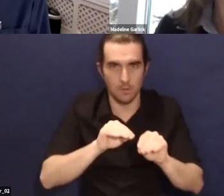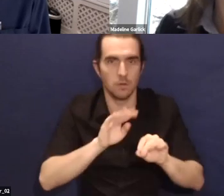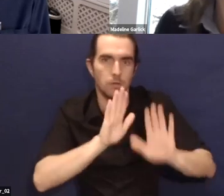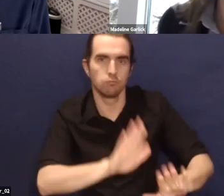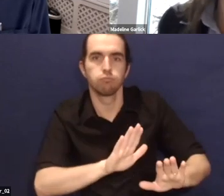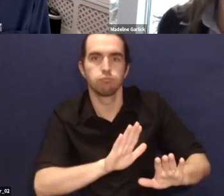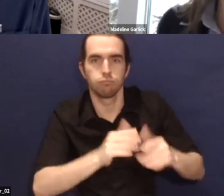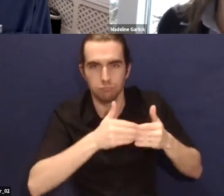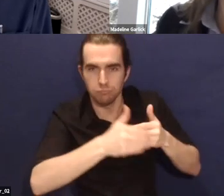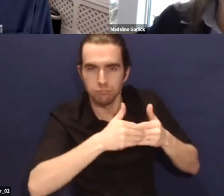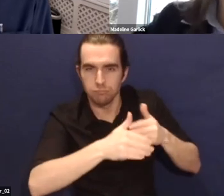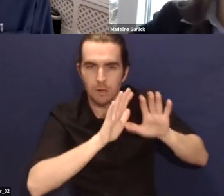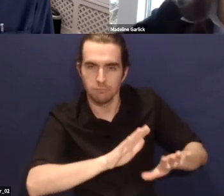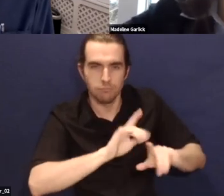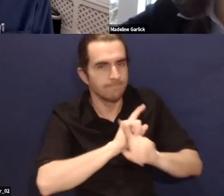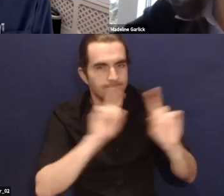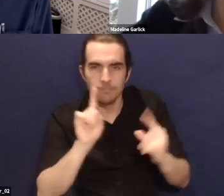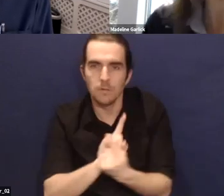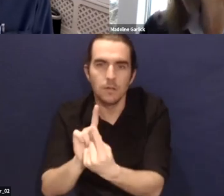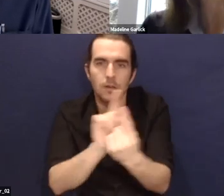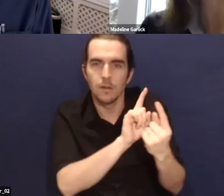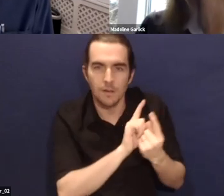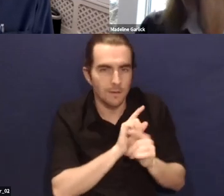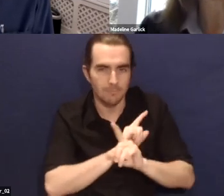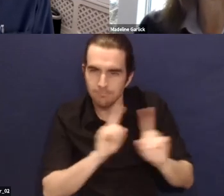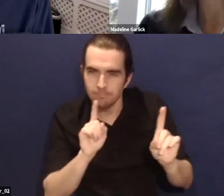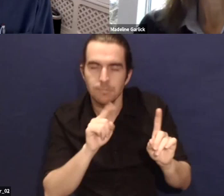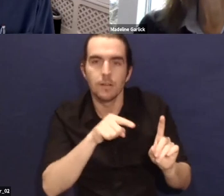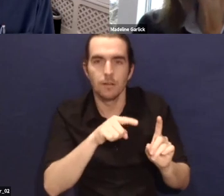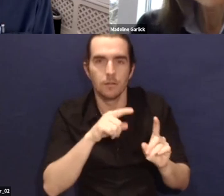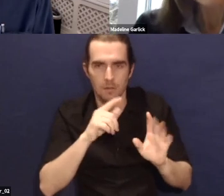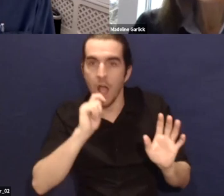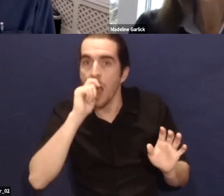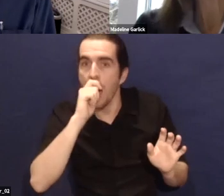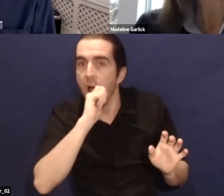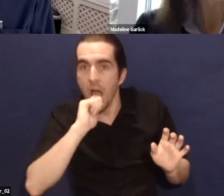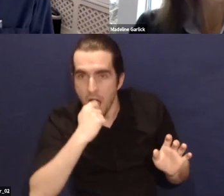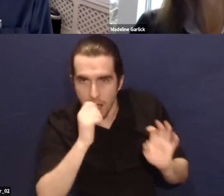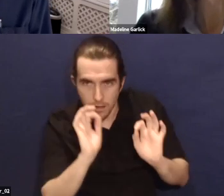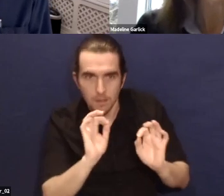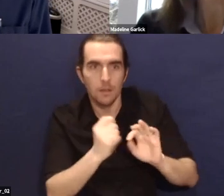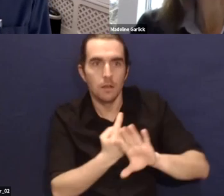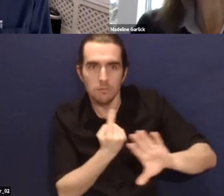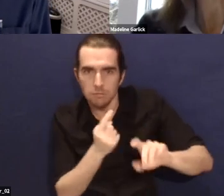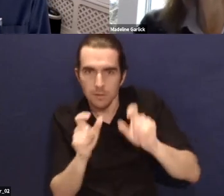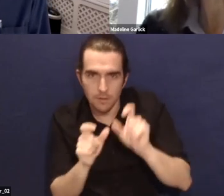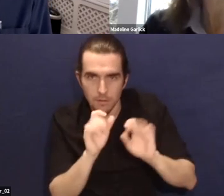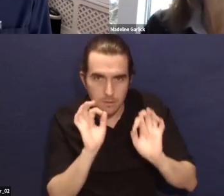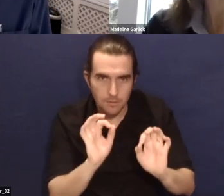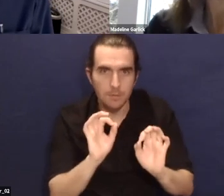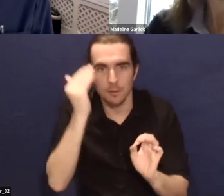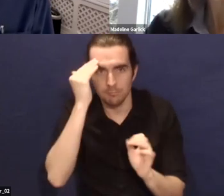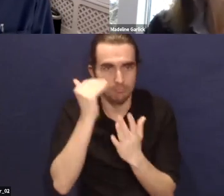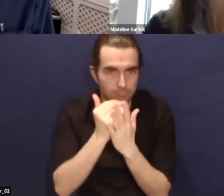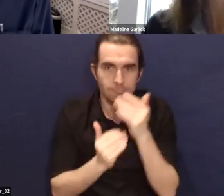protection, even whilst the state is managing the public health crisis. In the asylum and statelessness determination